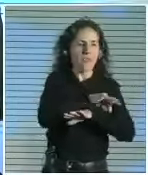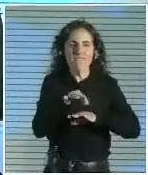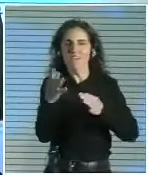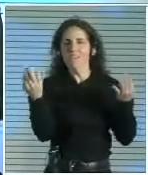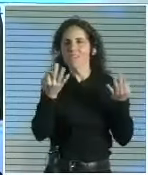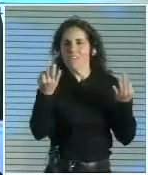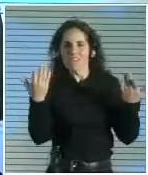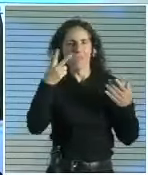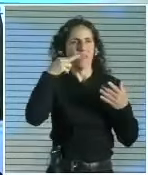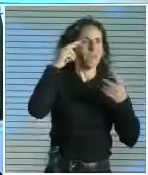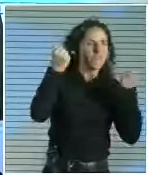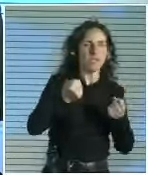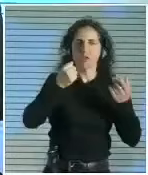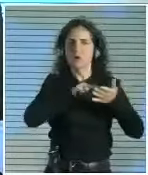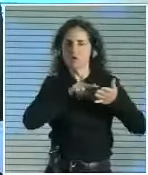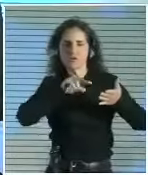in these spaces for it to work.